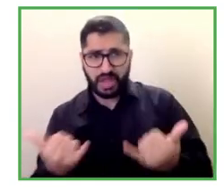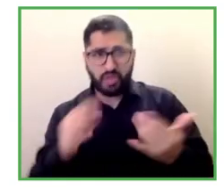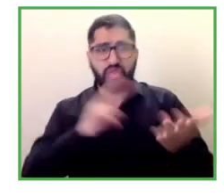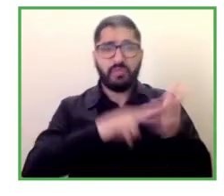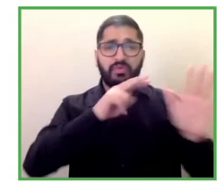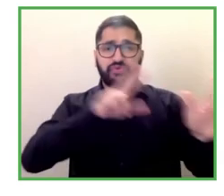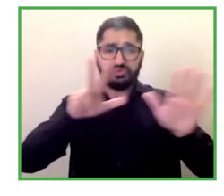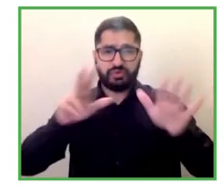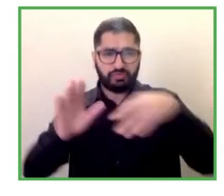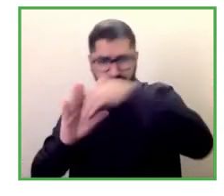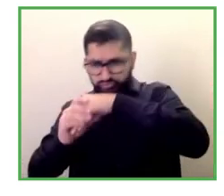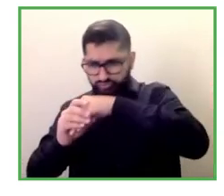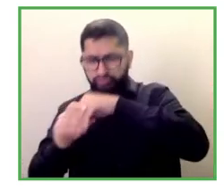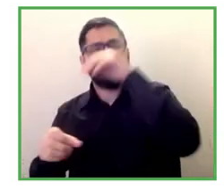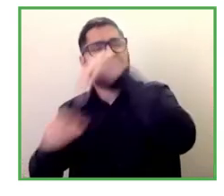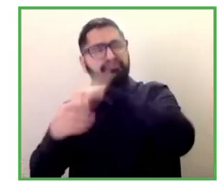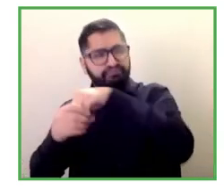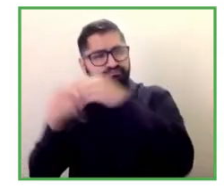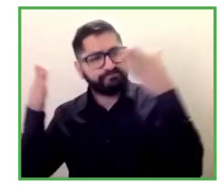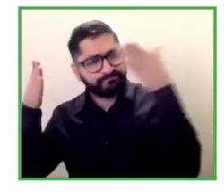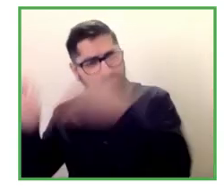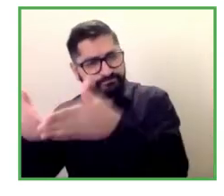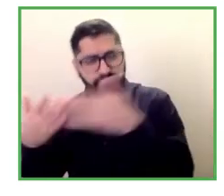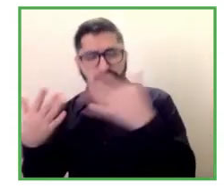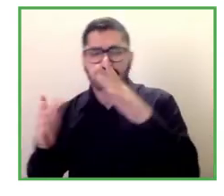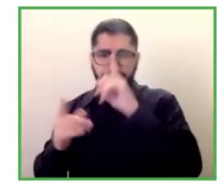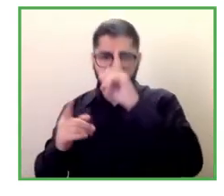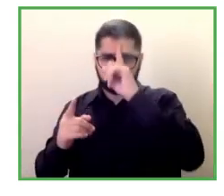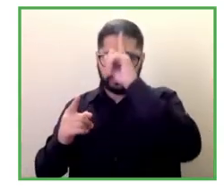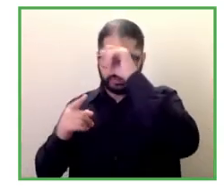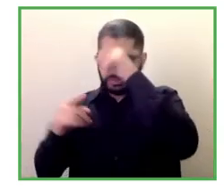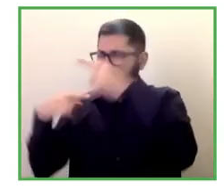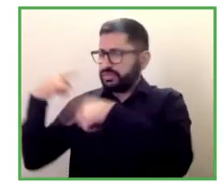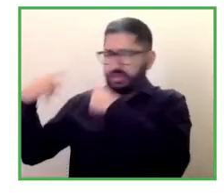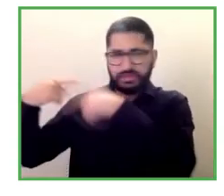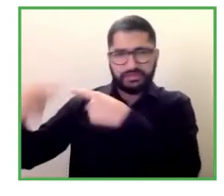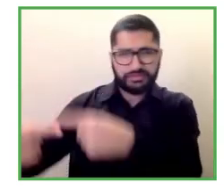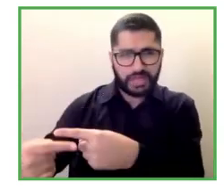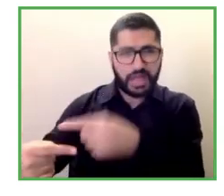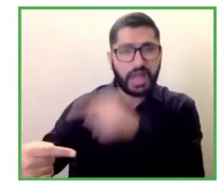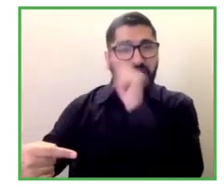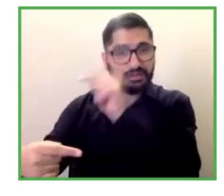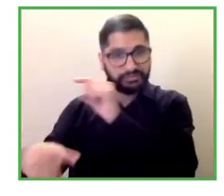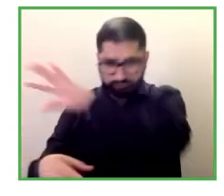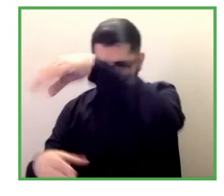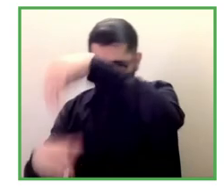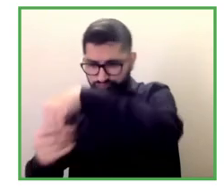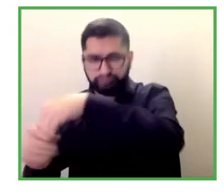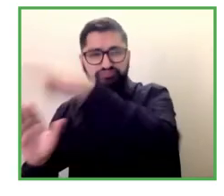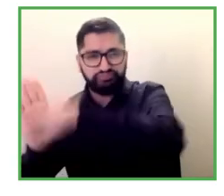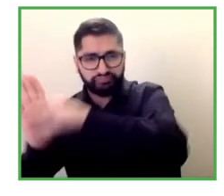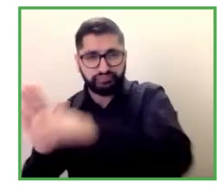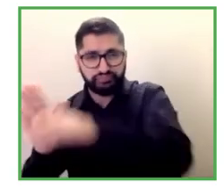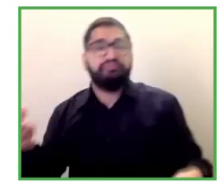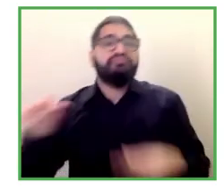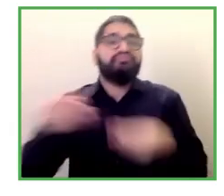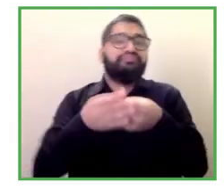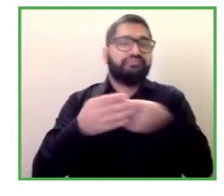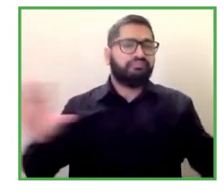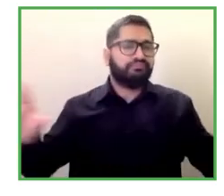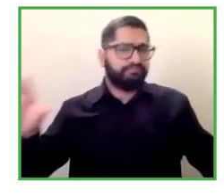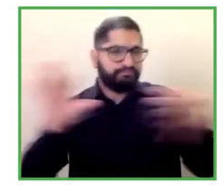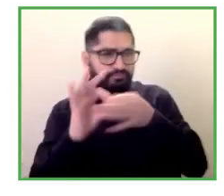lend themselves to the number of policies that have been introduced and enacted by the states.